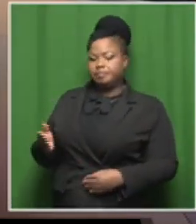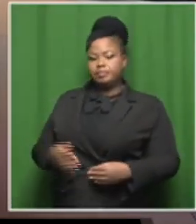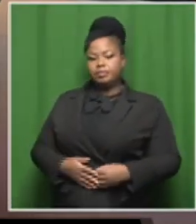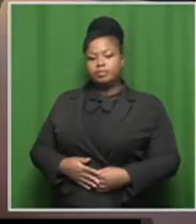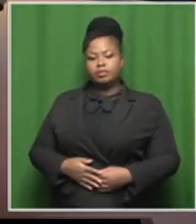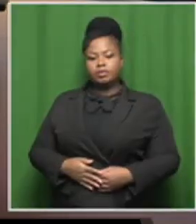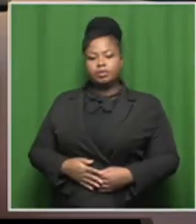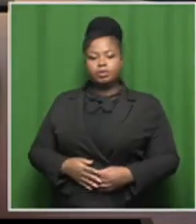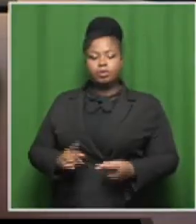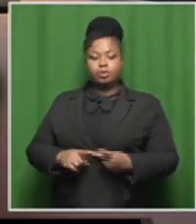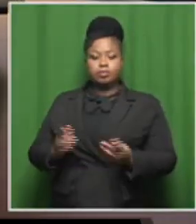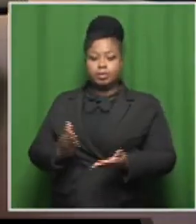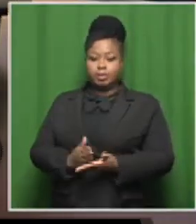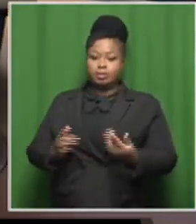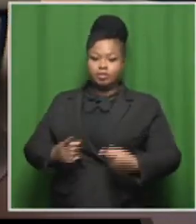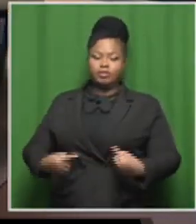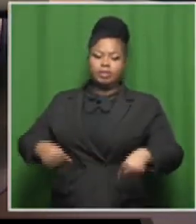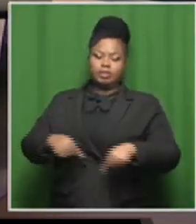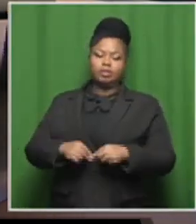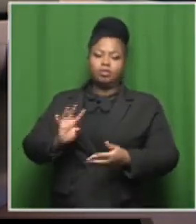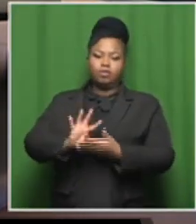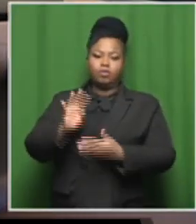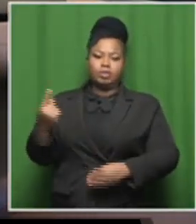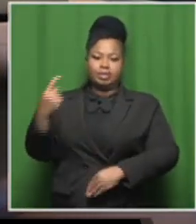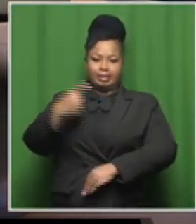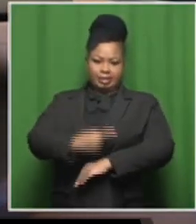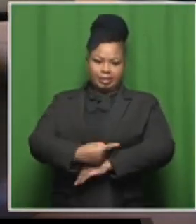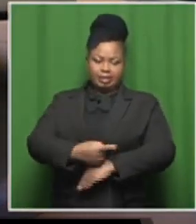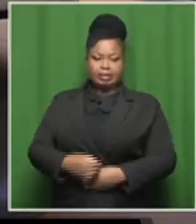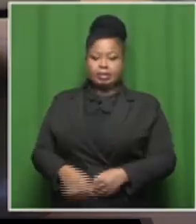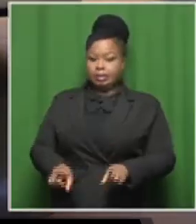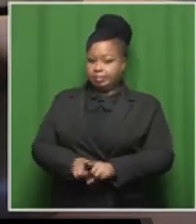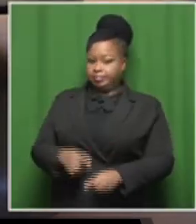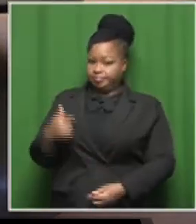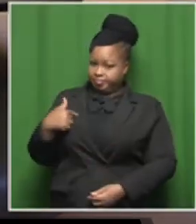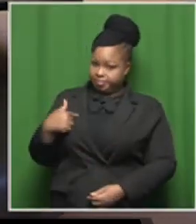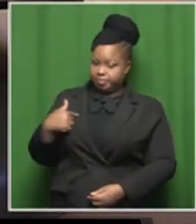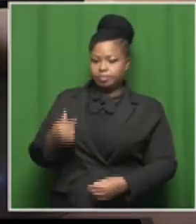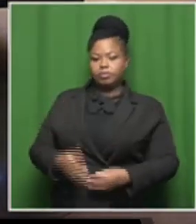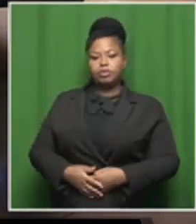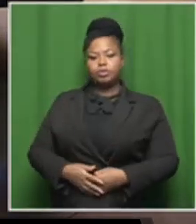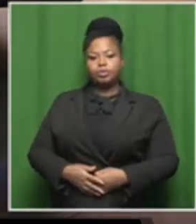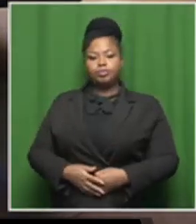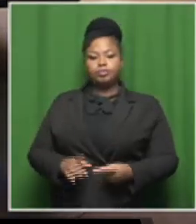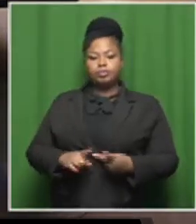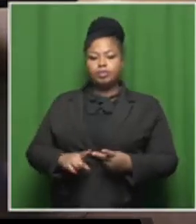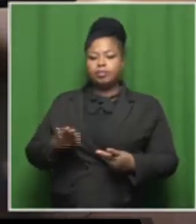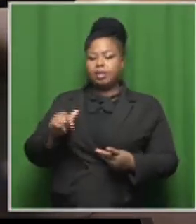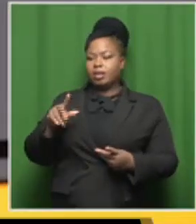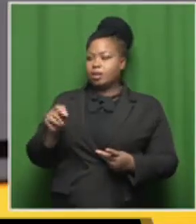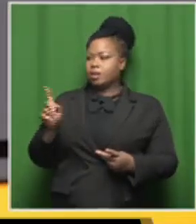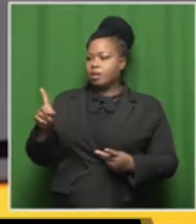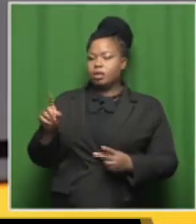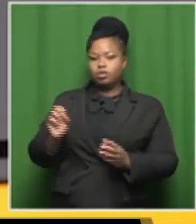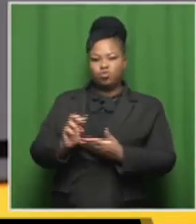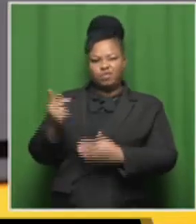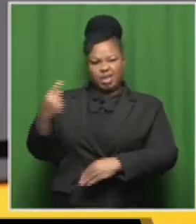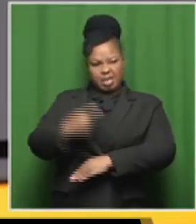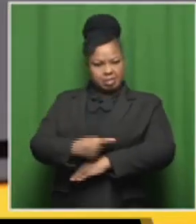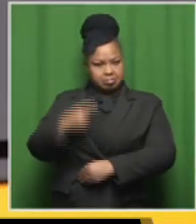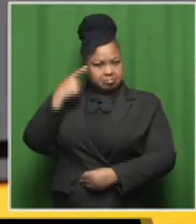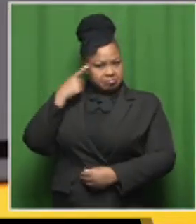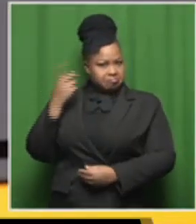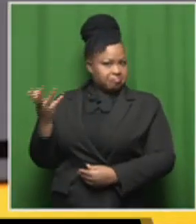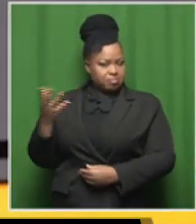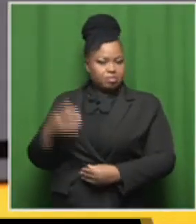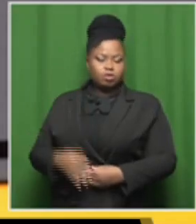took some of us 14 days, like myself. Took Blaine 12 days, I think.